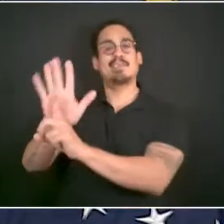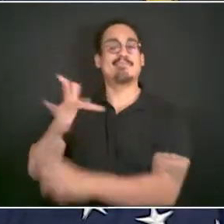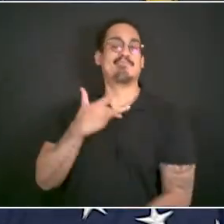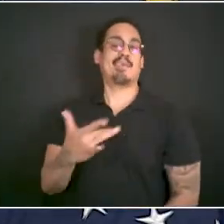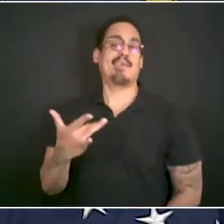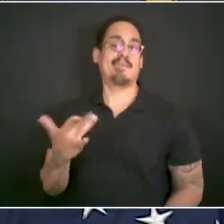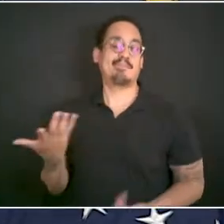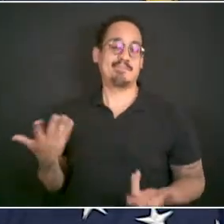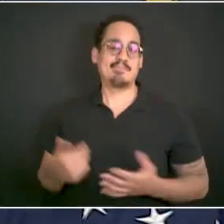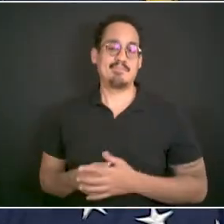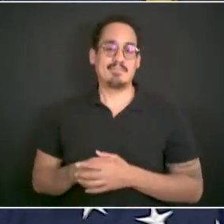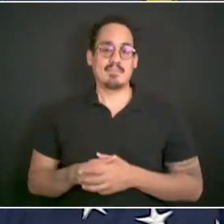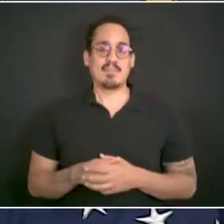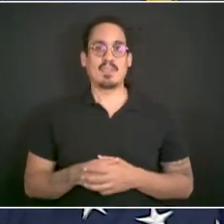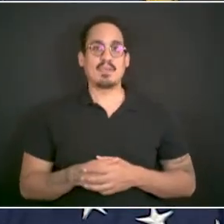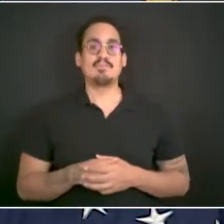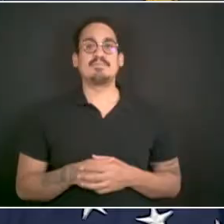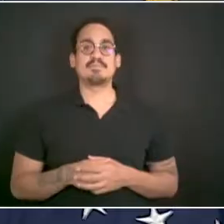when you look at Sheena,